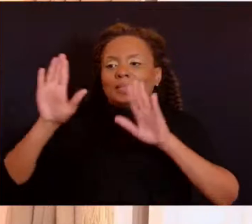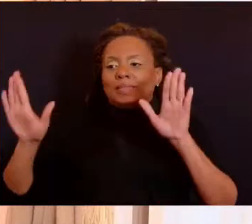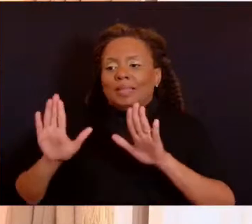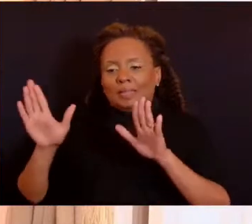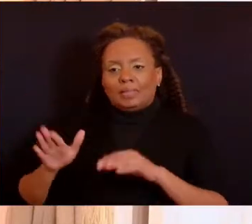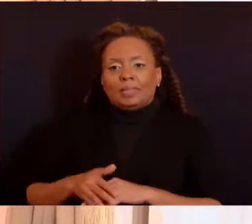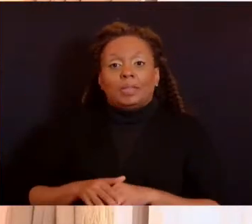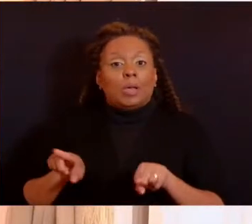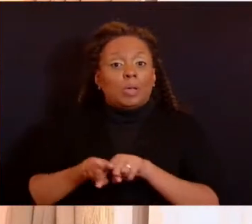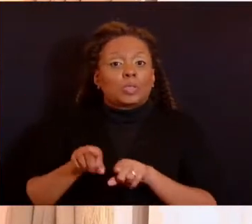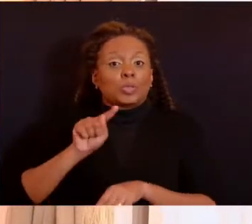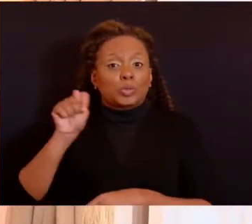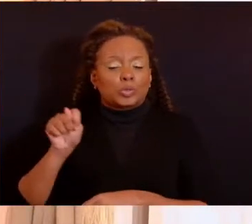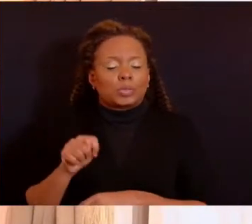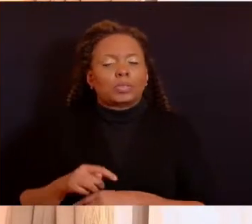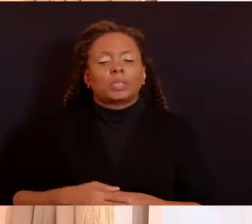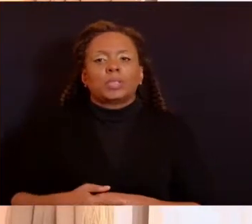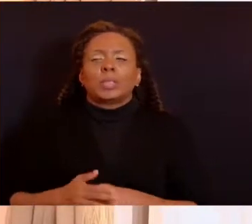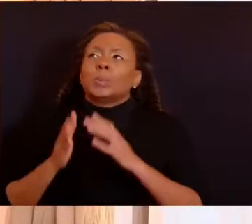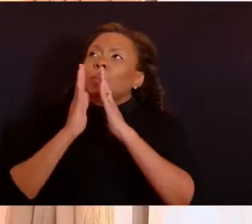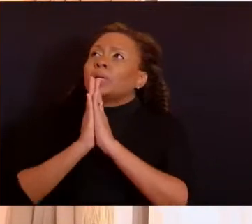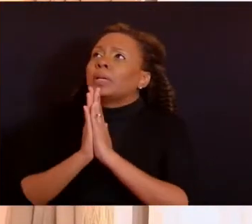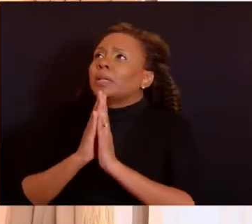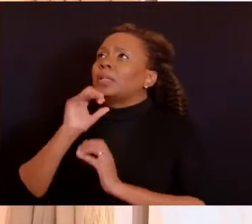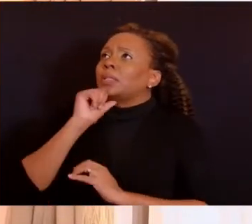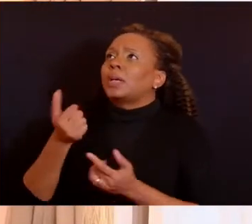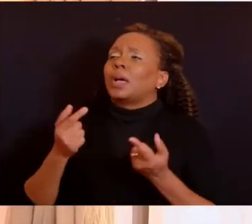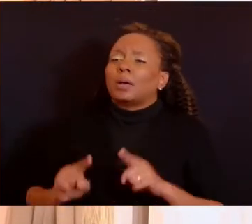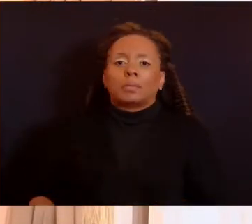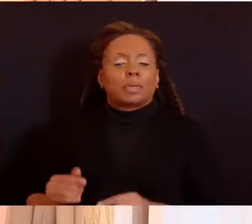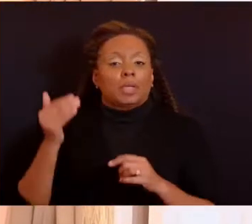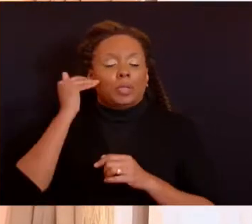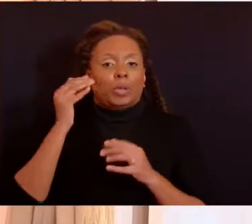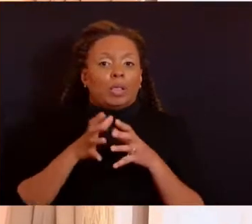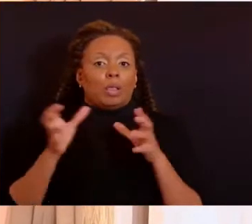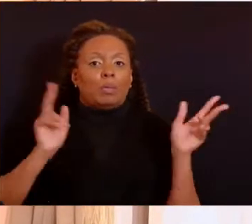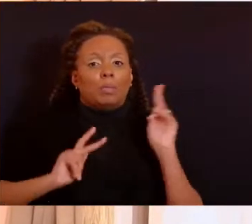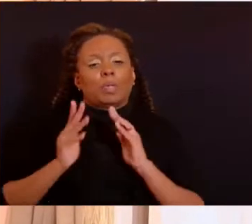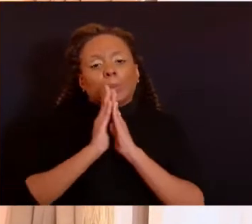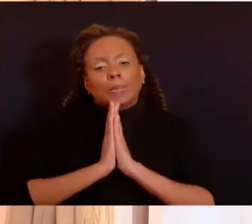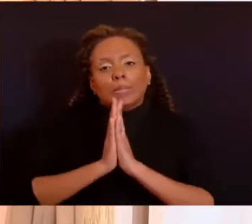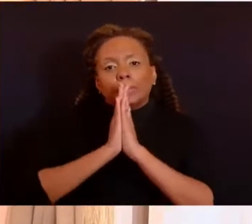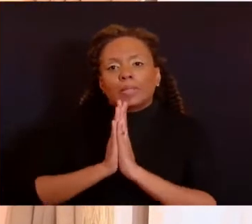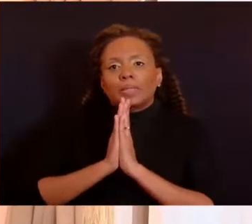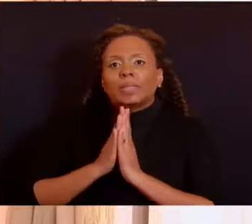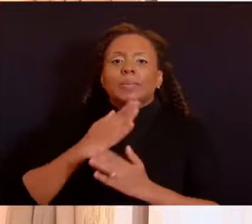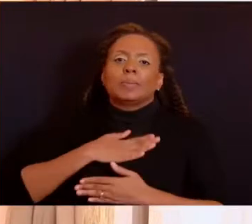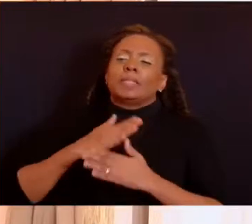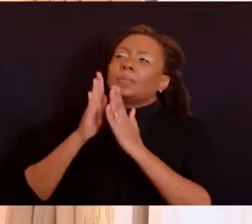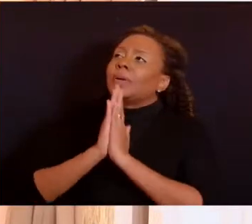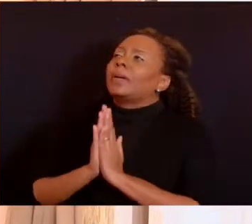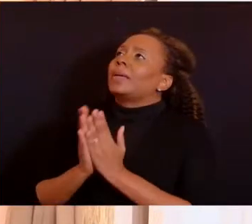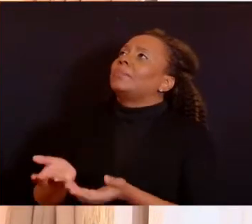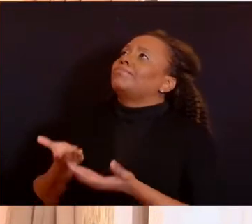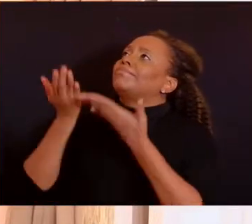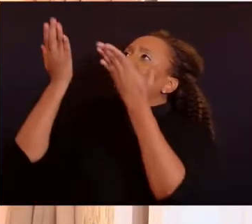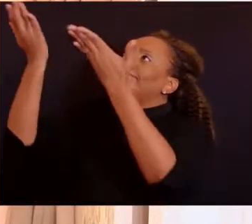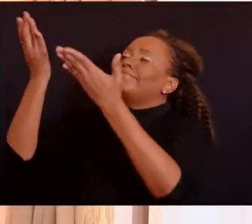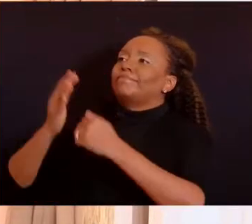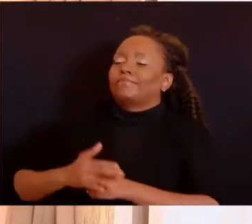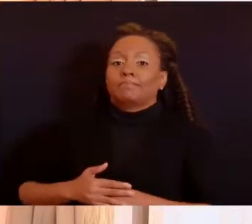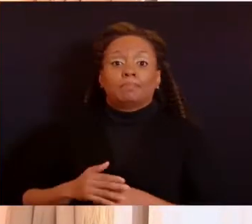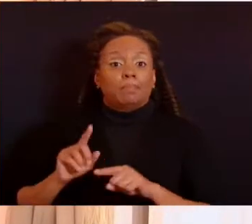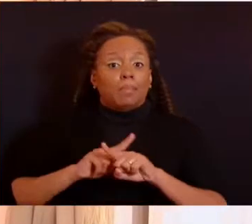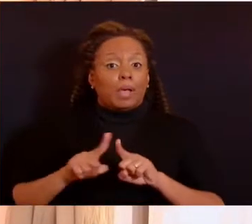Tuesday. Let's pray that it doesn't happen. And I know they've got a lot of prayer warriors out there, and I ask you to push up the prayers. But by the same token, we have